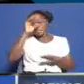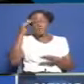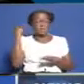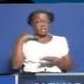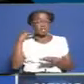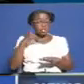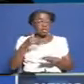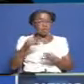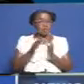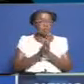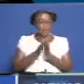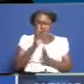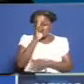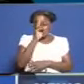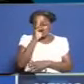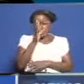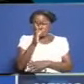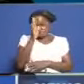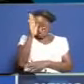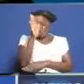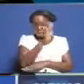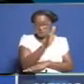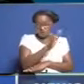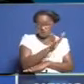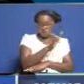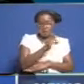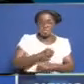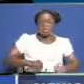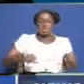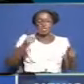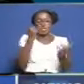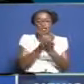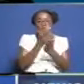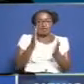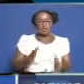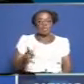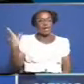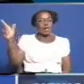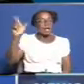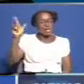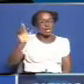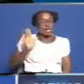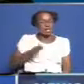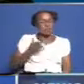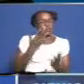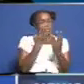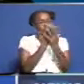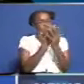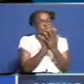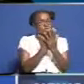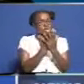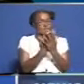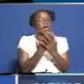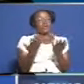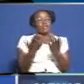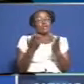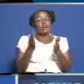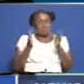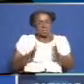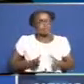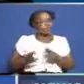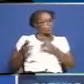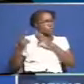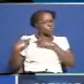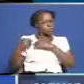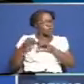Sunday afternoon. Nyamohanga, a senior sergeant at the Langata Women Prison, is believed to be the mastermind of a